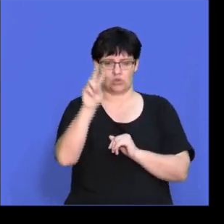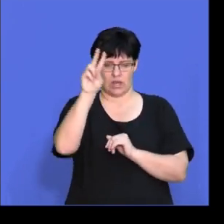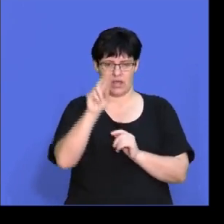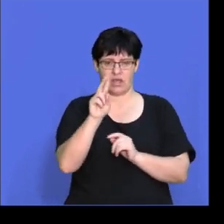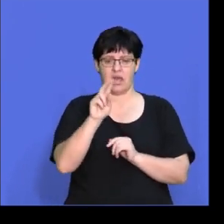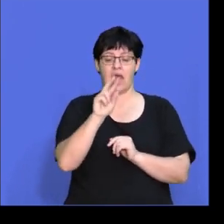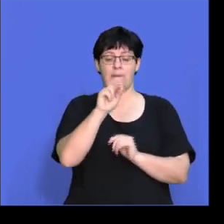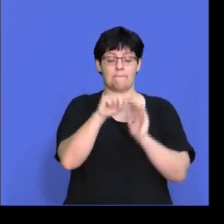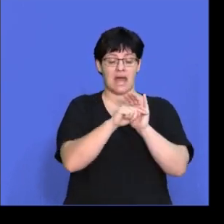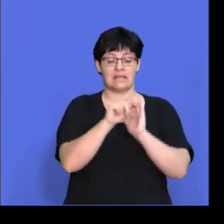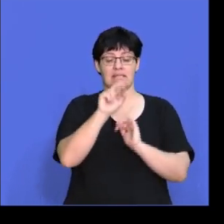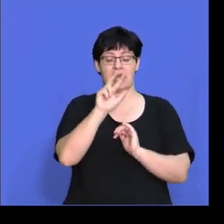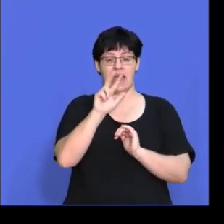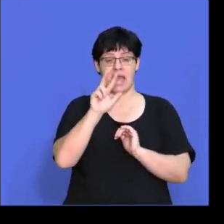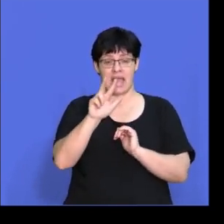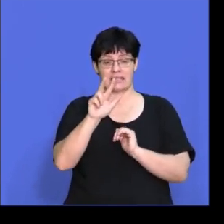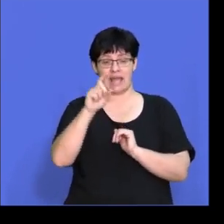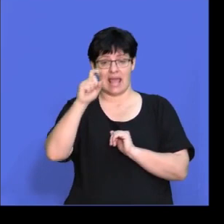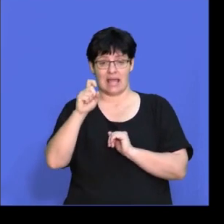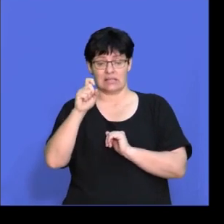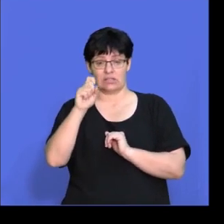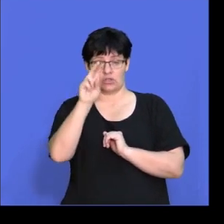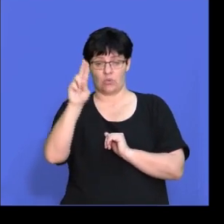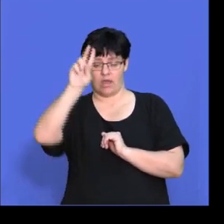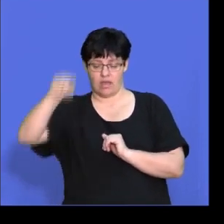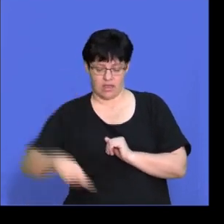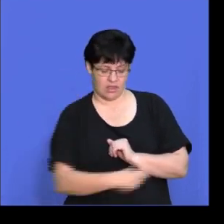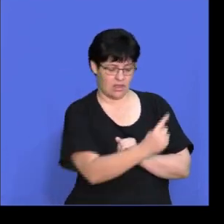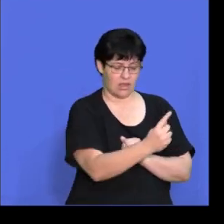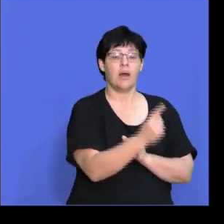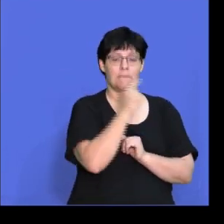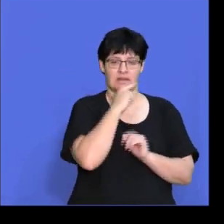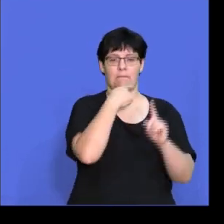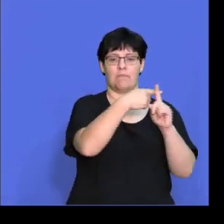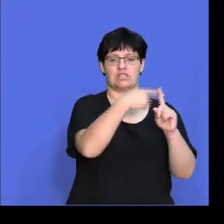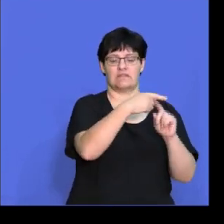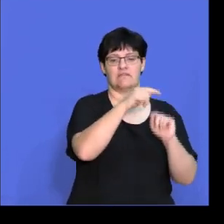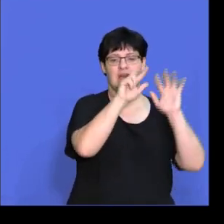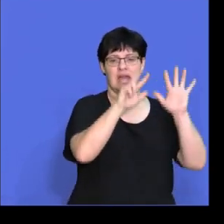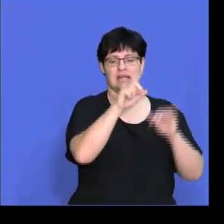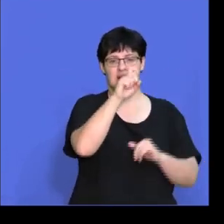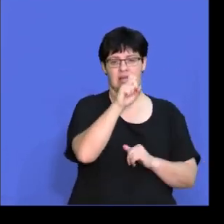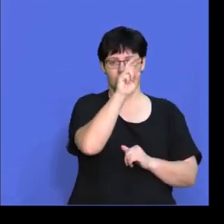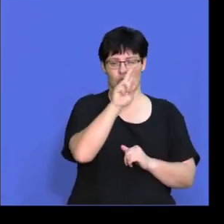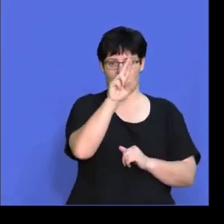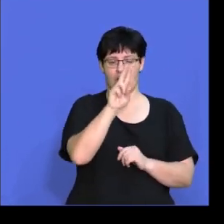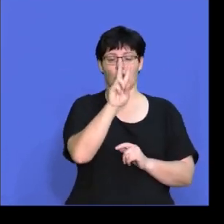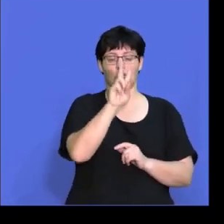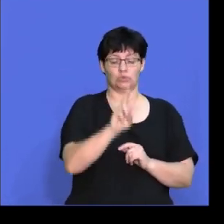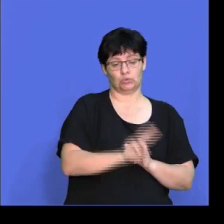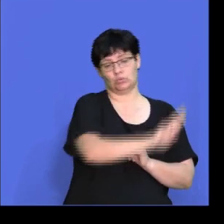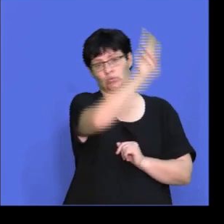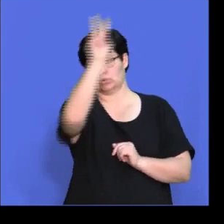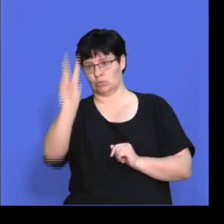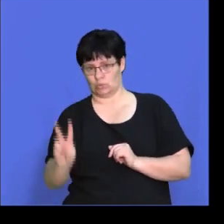can bring the minus 8x squared over to this side, and then that's going to become positive. And we can take the 2 over